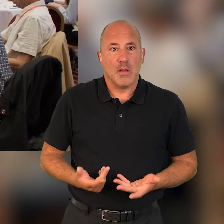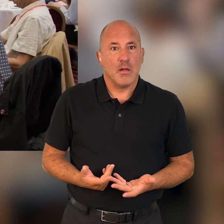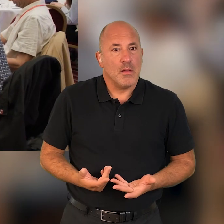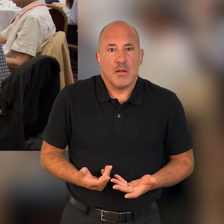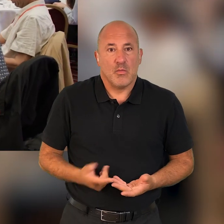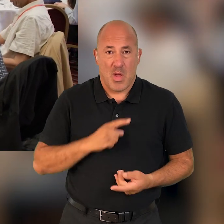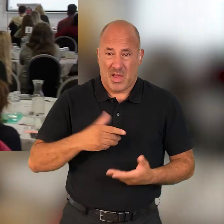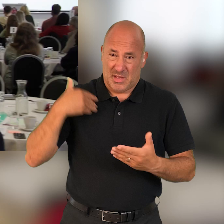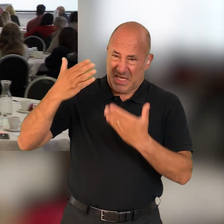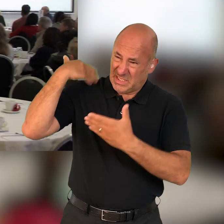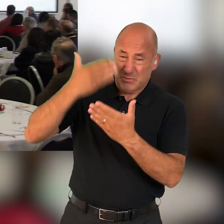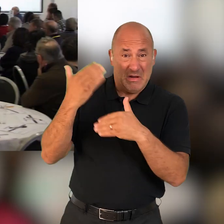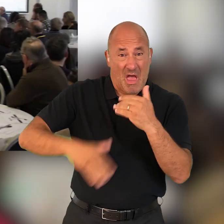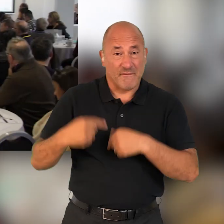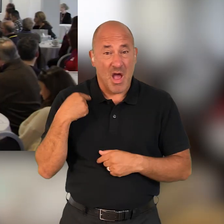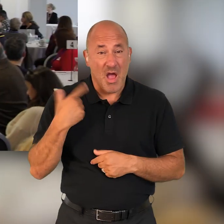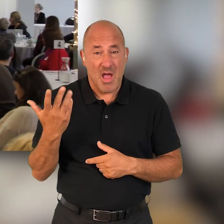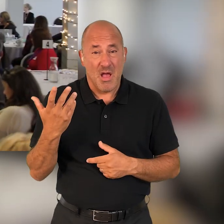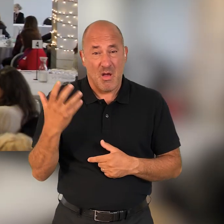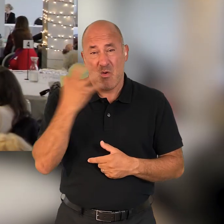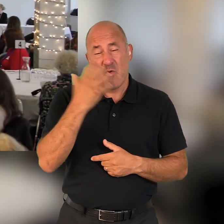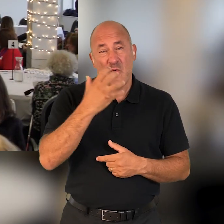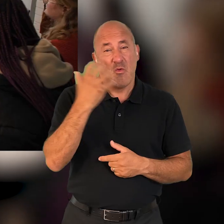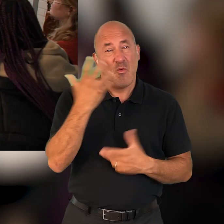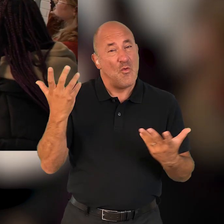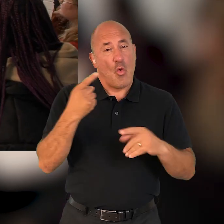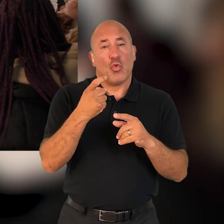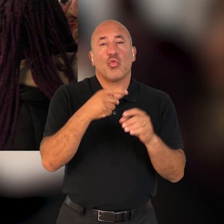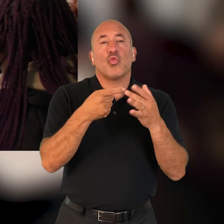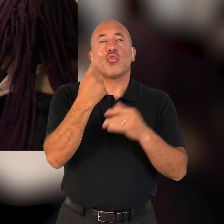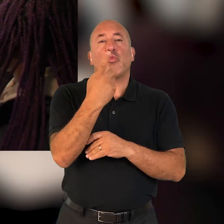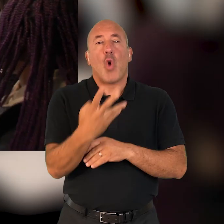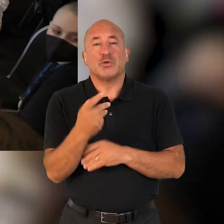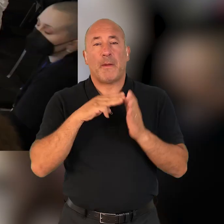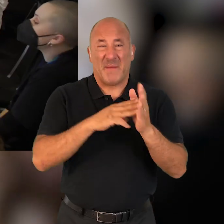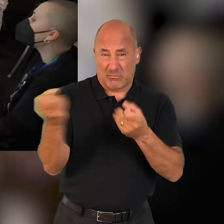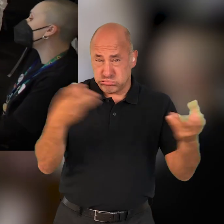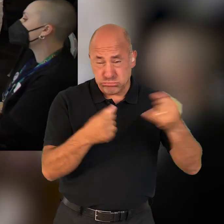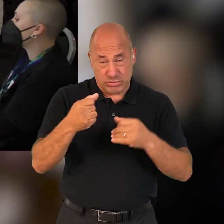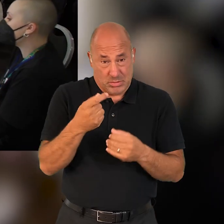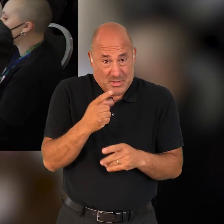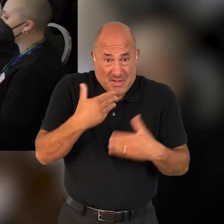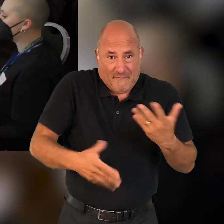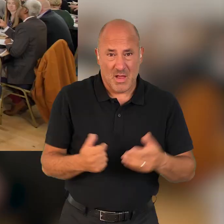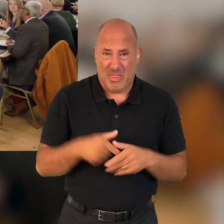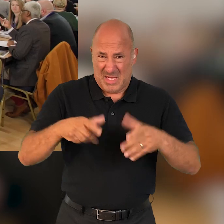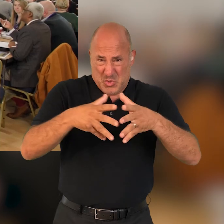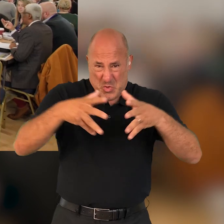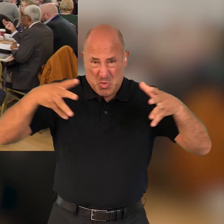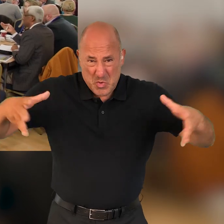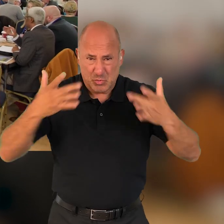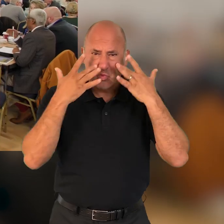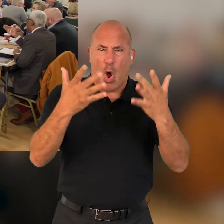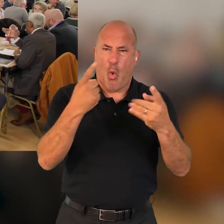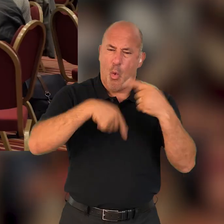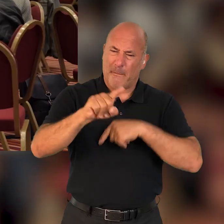NHS, with over 250,000 contributions, including people from seldom heard groups. The scale of this response illustrates the passion